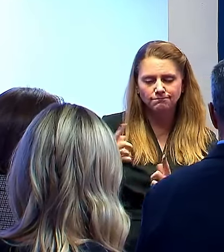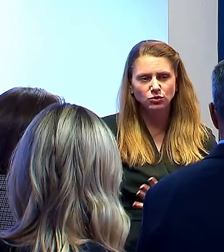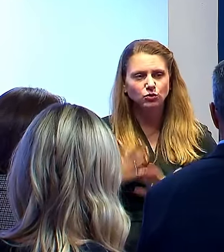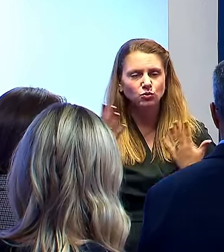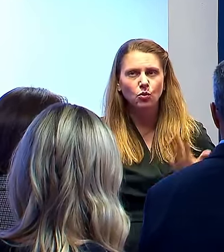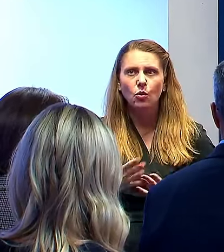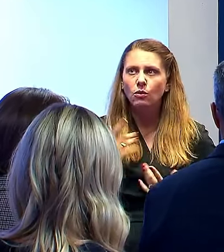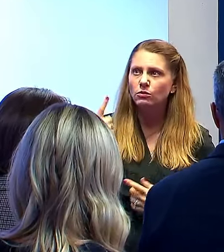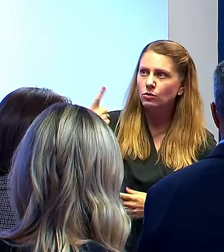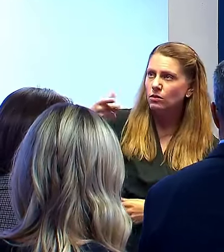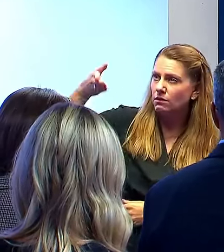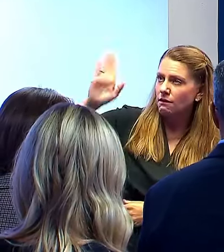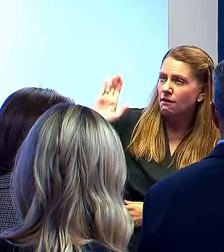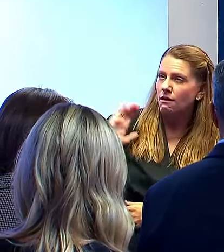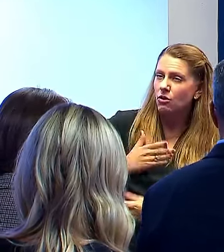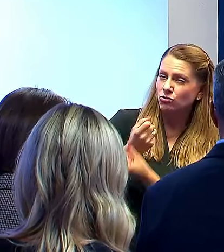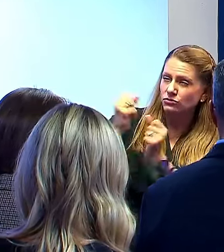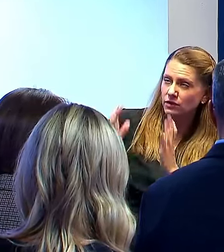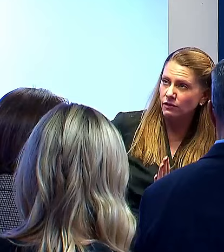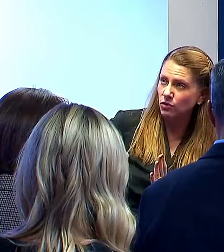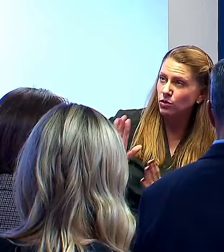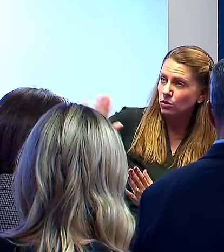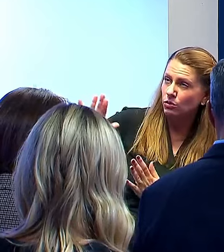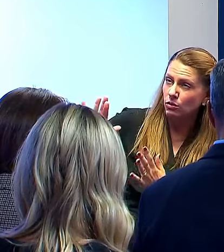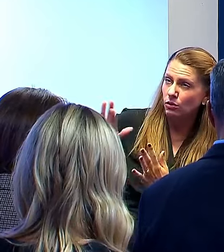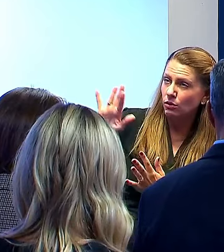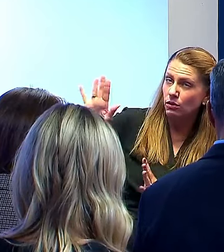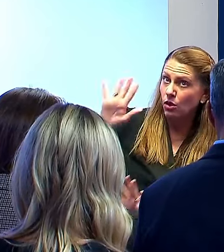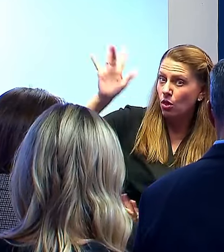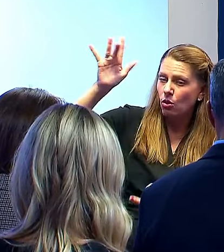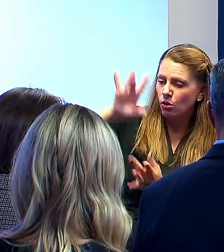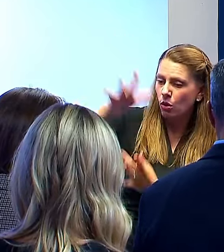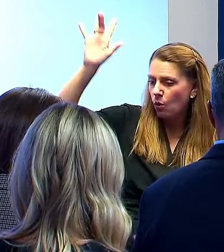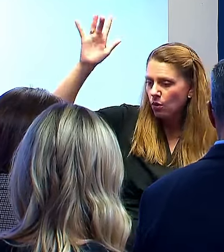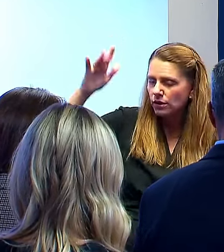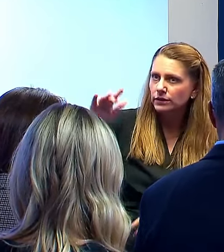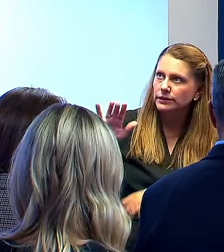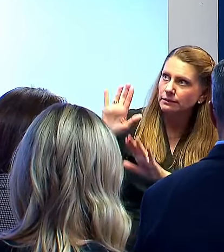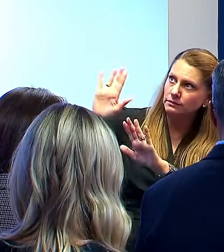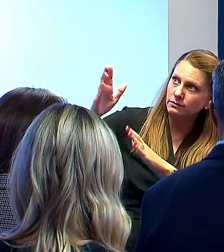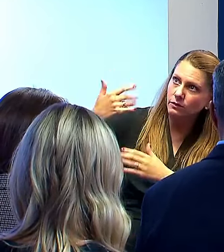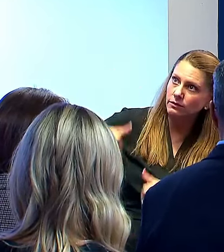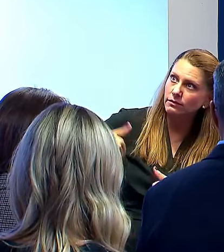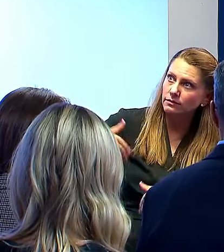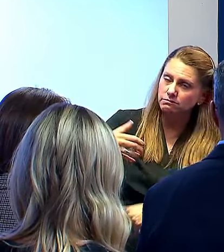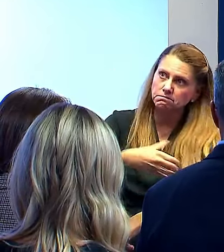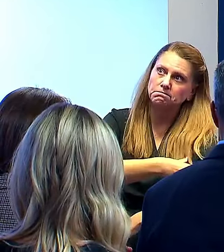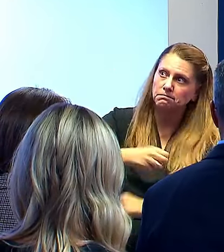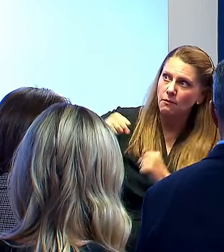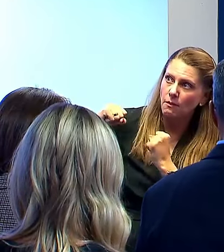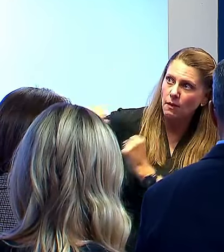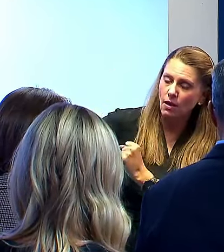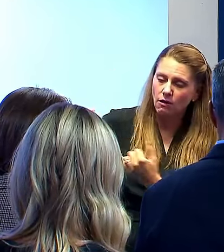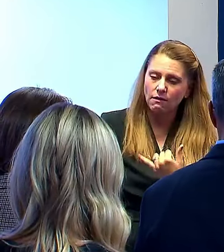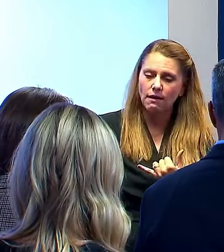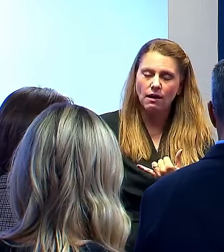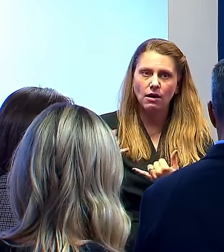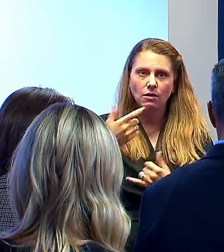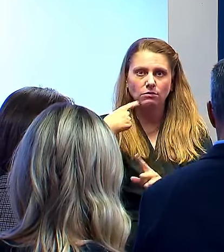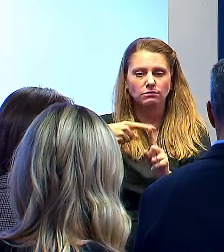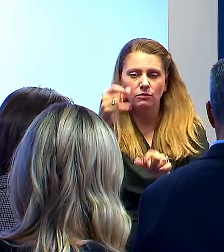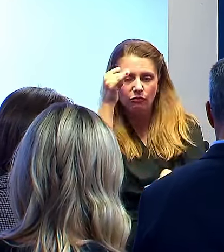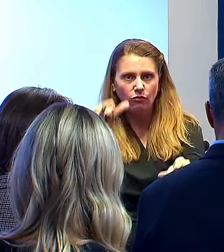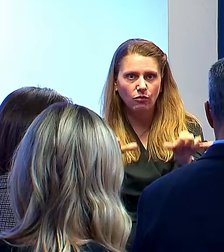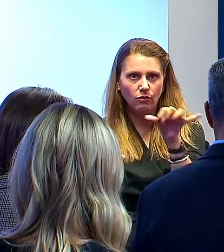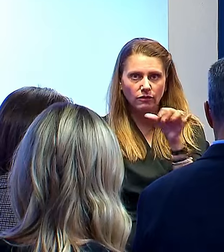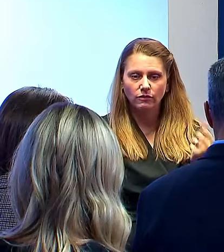God, our Savior, be glory and majesty, dominion and power, both now and ever, in that